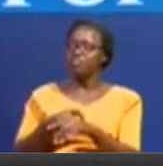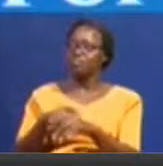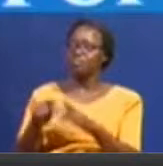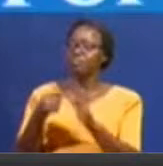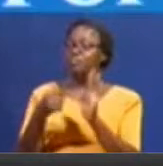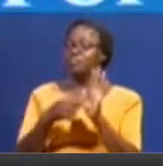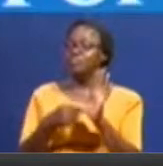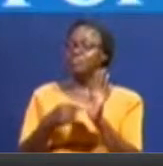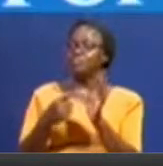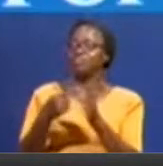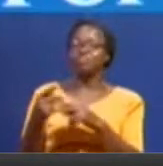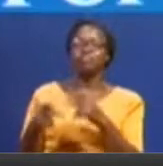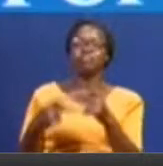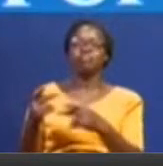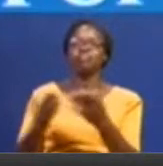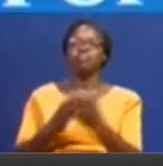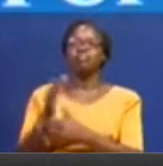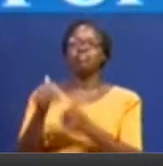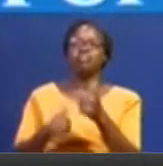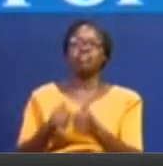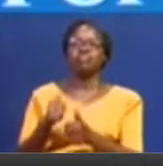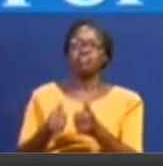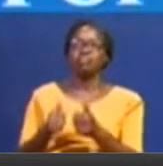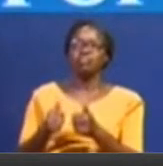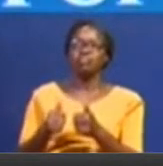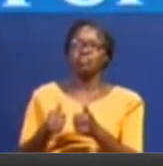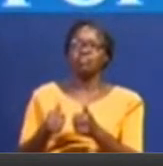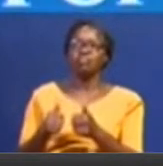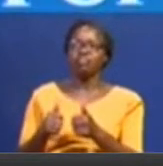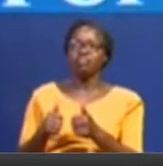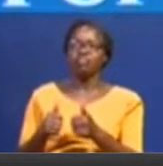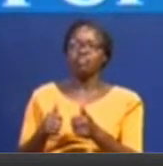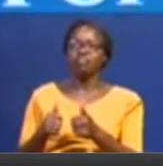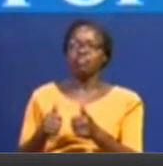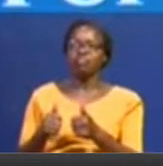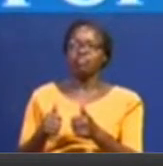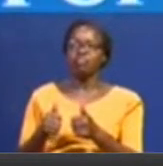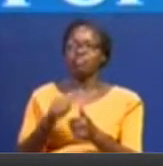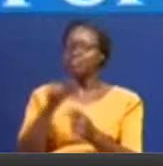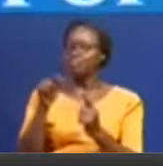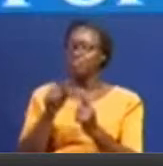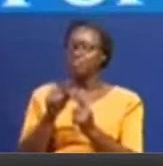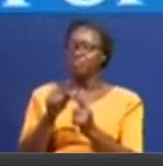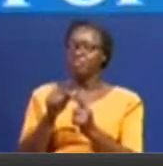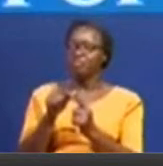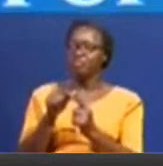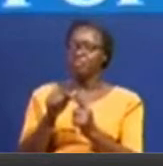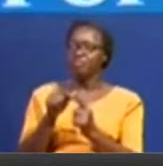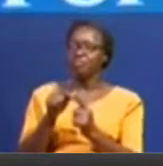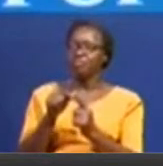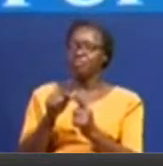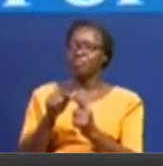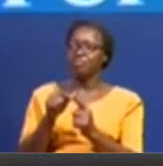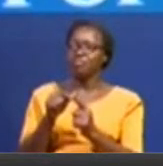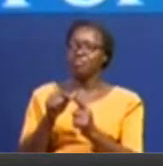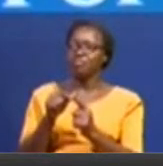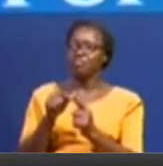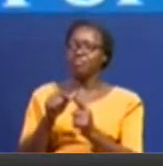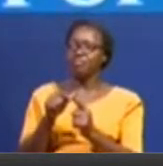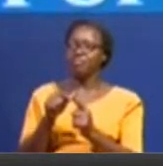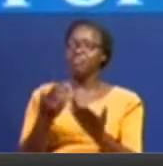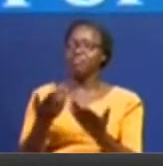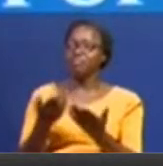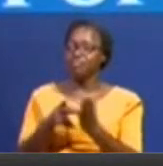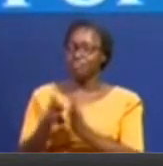point, then there's a process through which you do that. So there was no specific dating on that check that it would be paid on